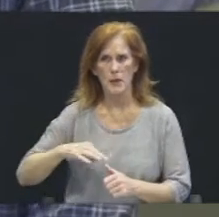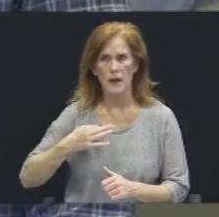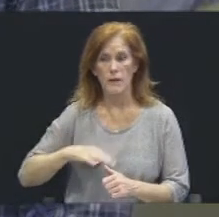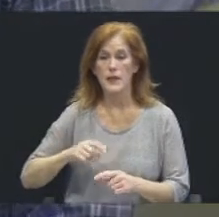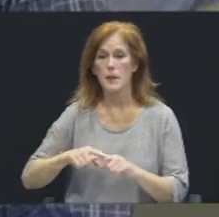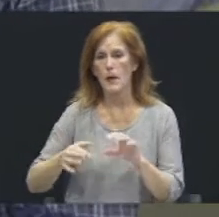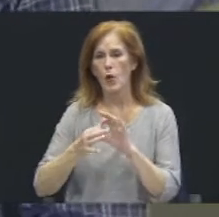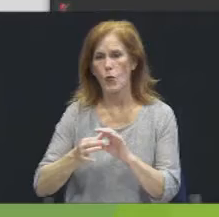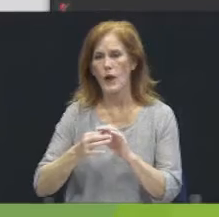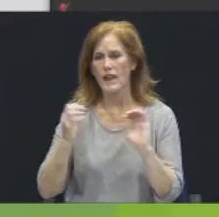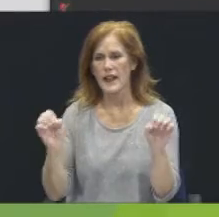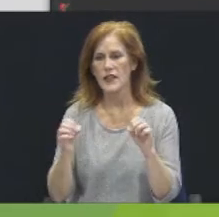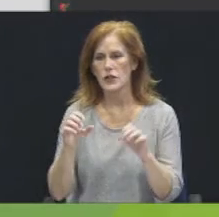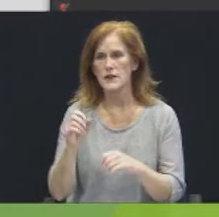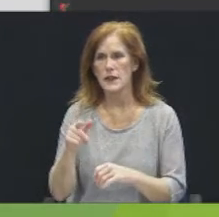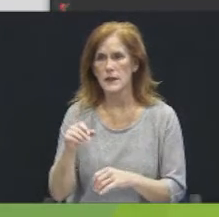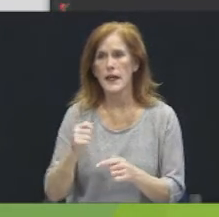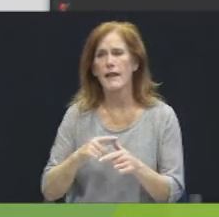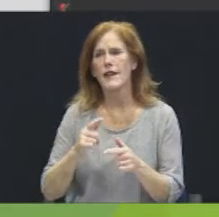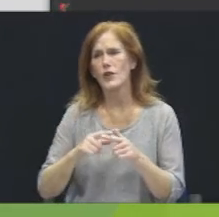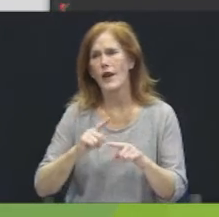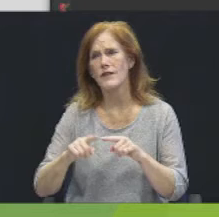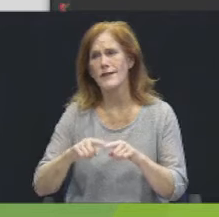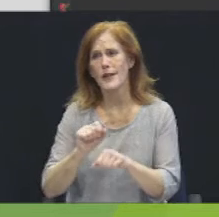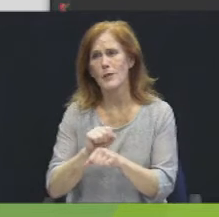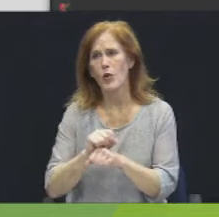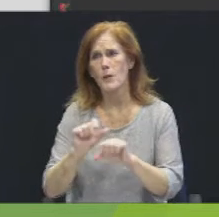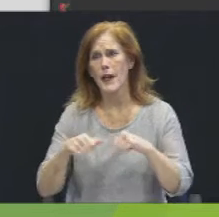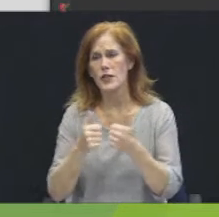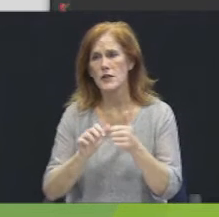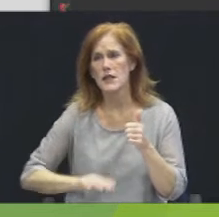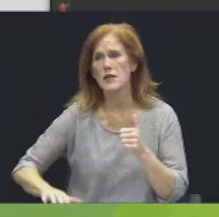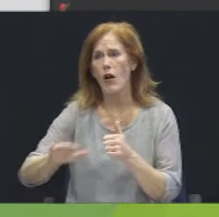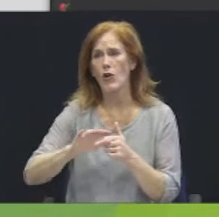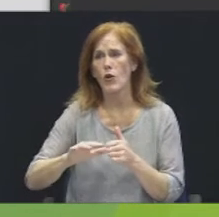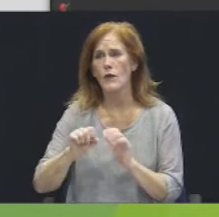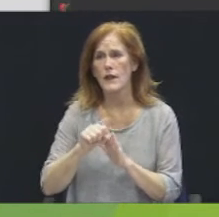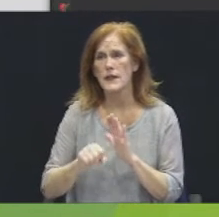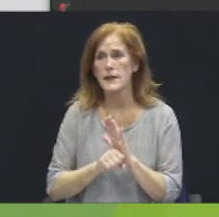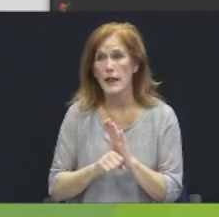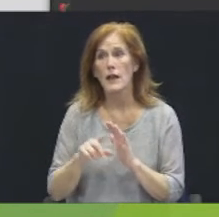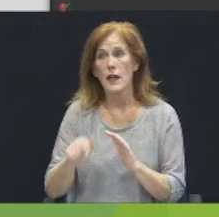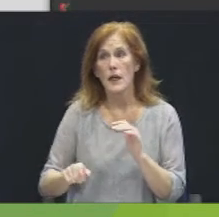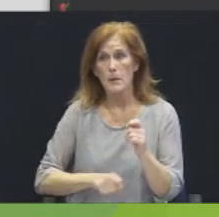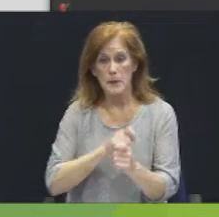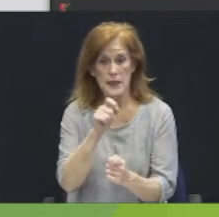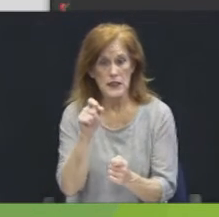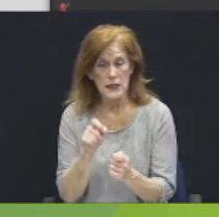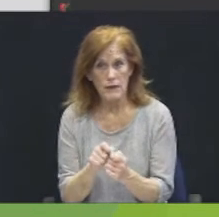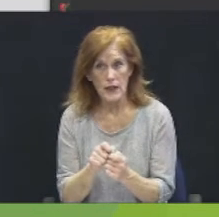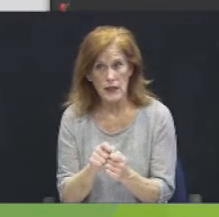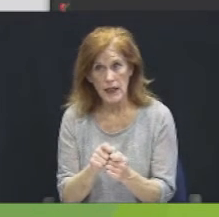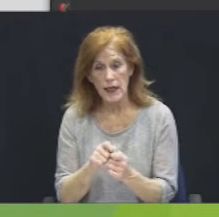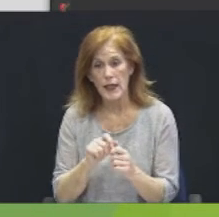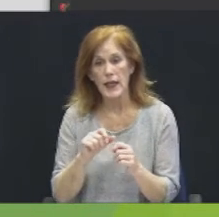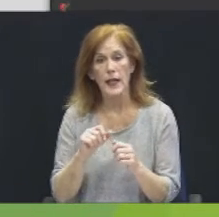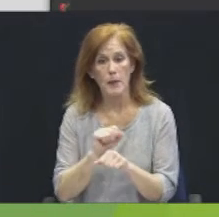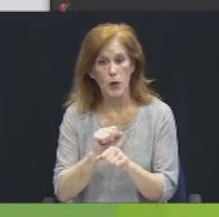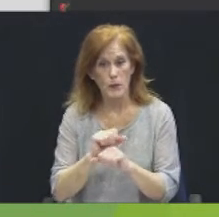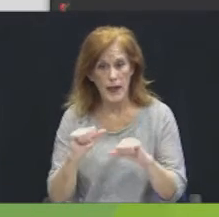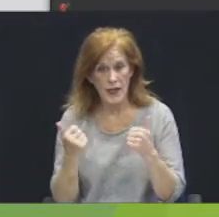you have the various employment agencies across the state. These can be specifically employment agencies. They can